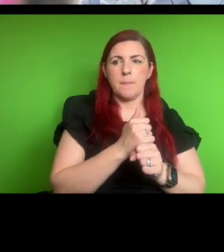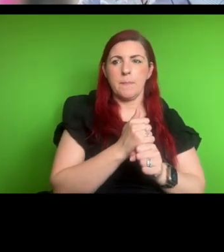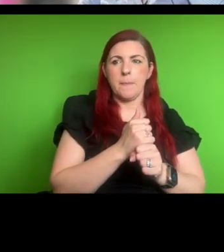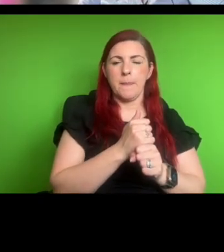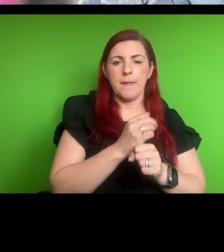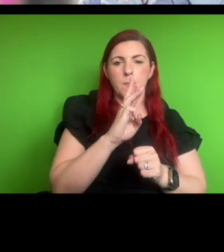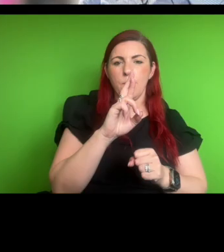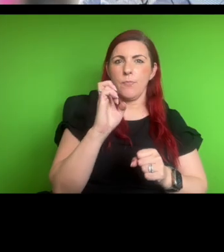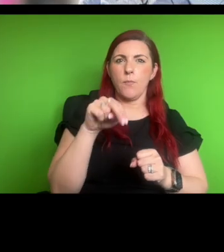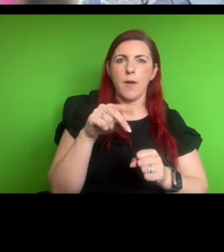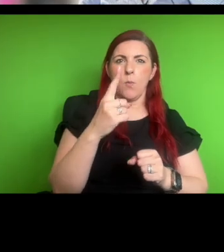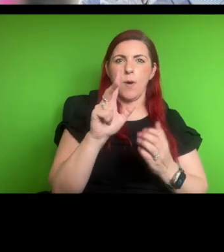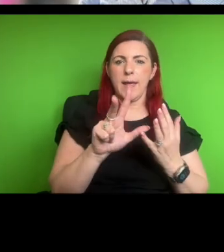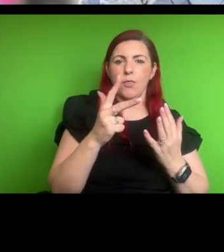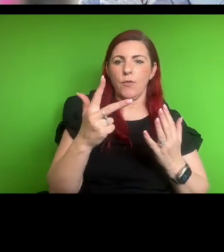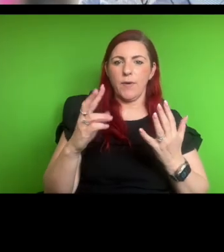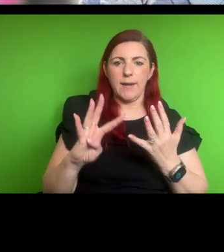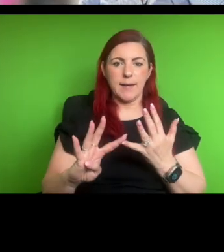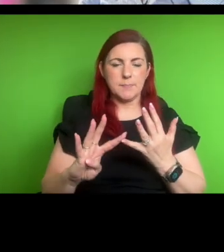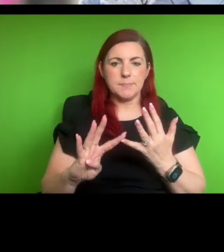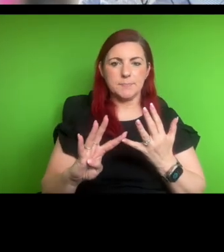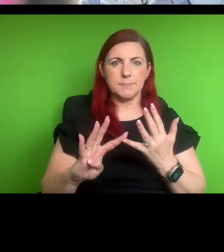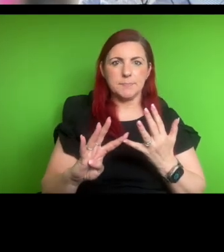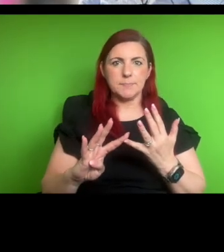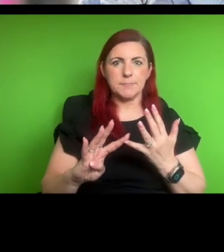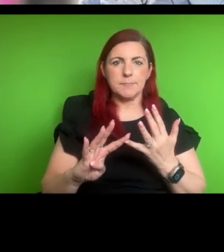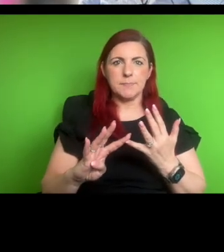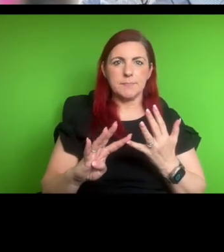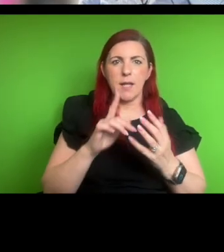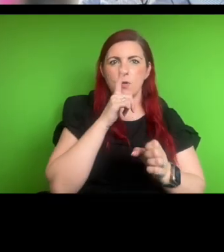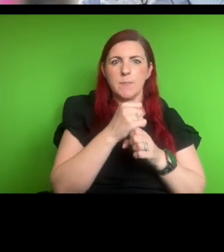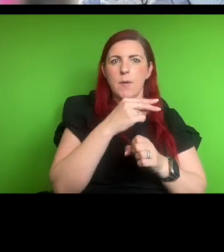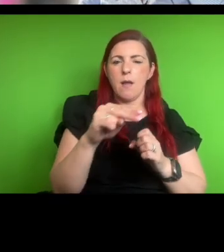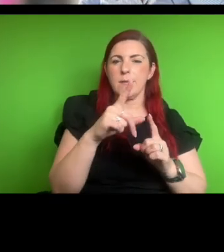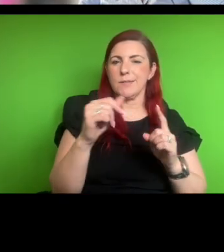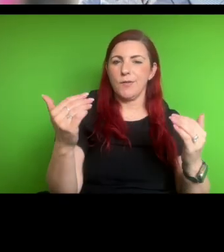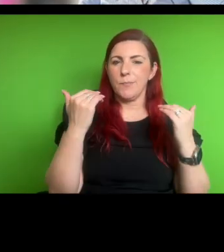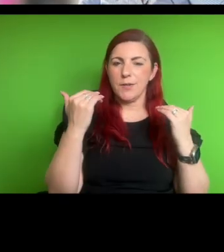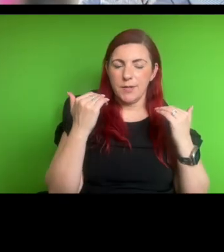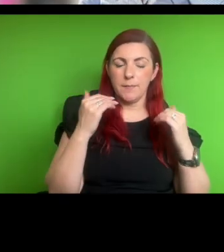on non-digital information. Fergal has already referred to